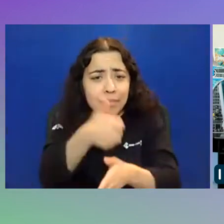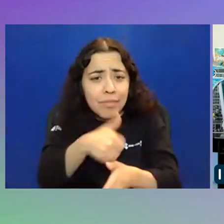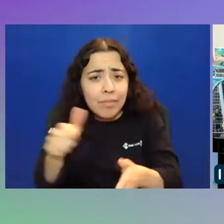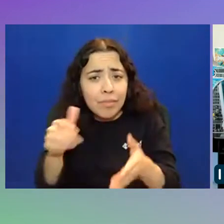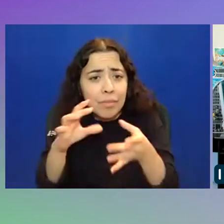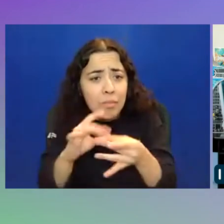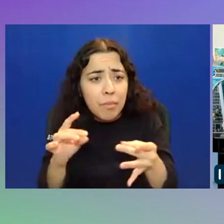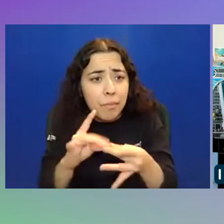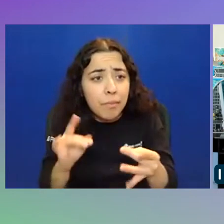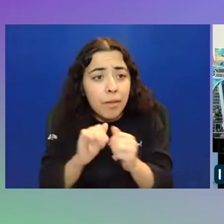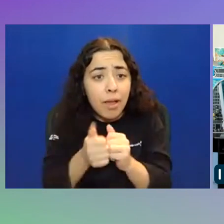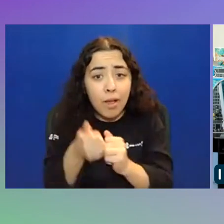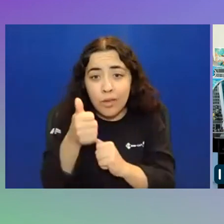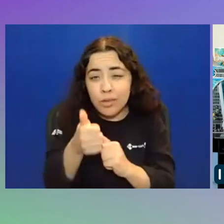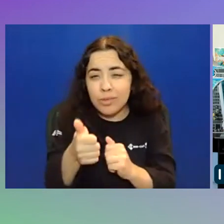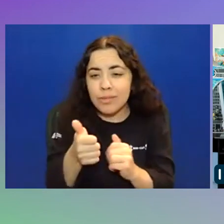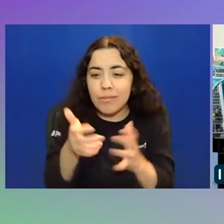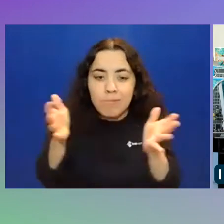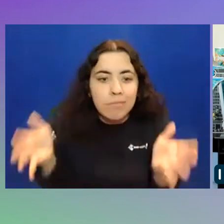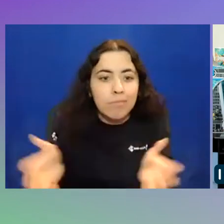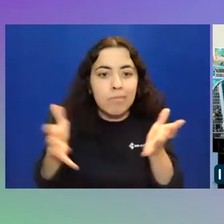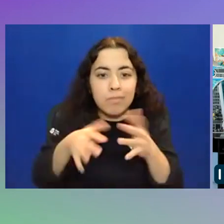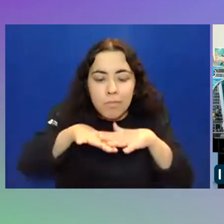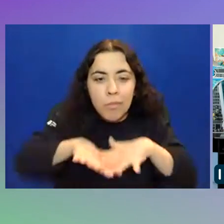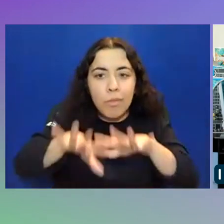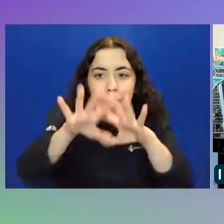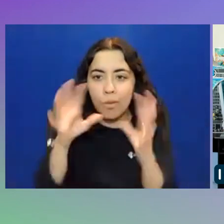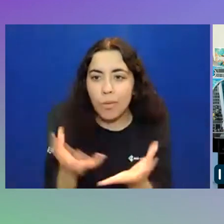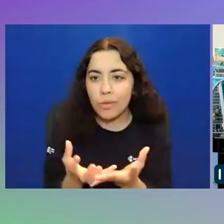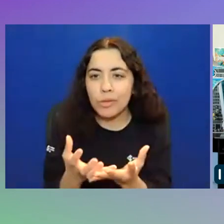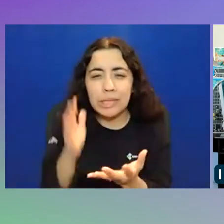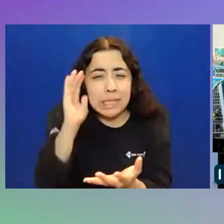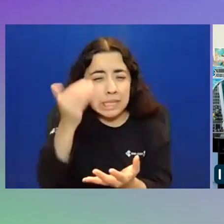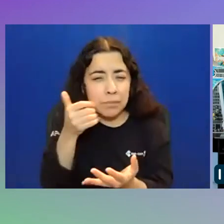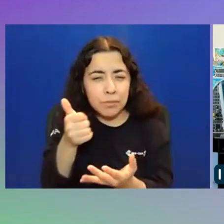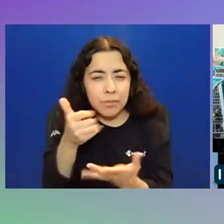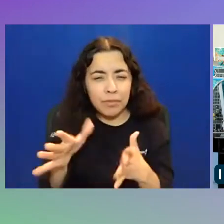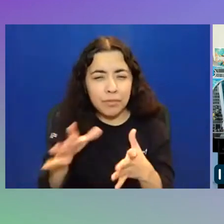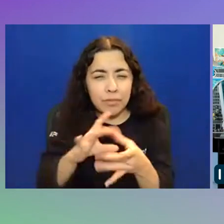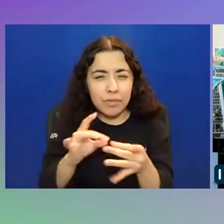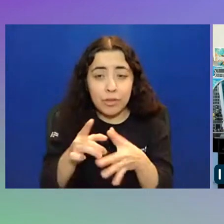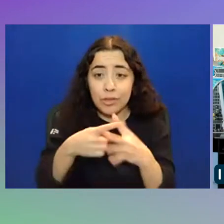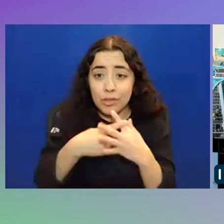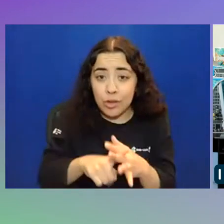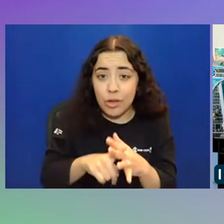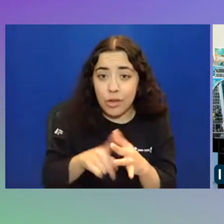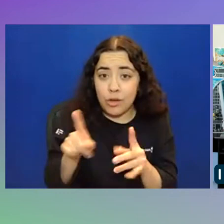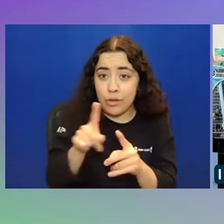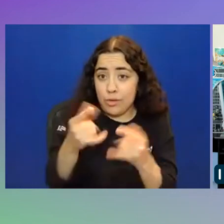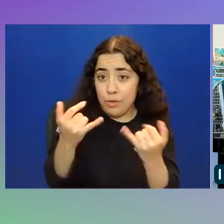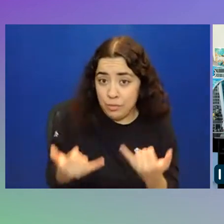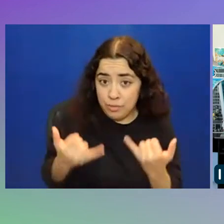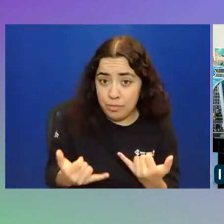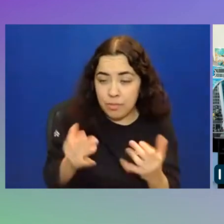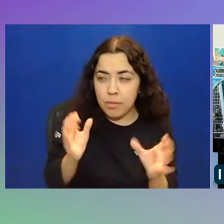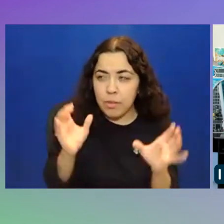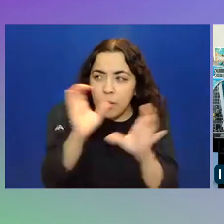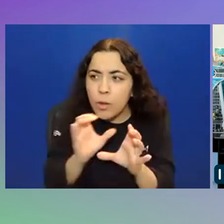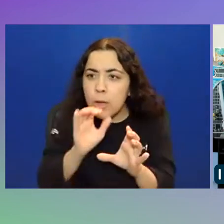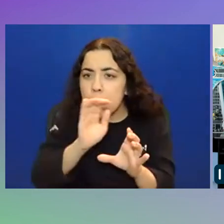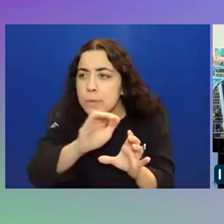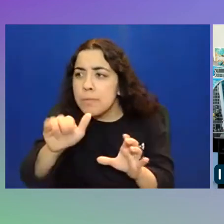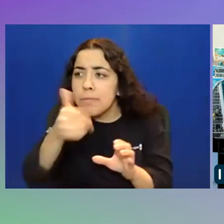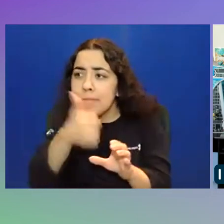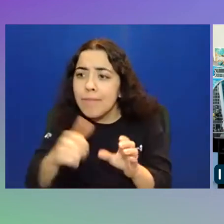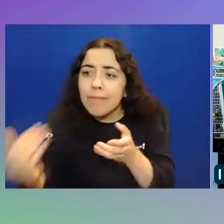to, I guess, promote this throughout an organization. It sounds like you said, start where you know and go look for allies. Any other